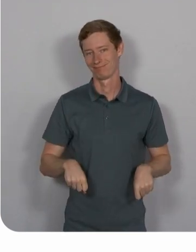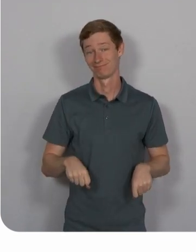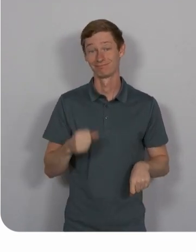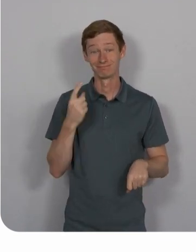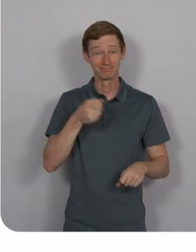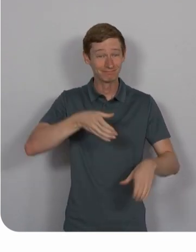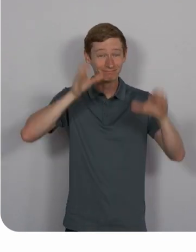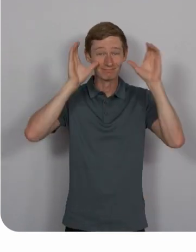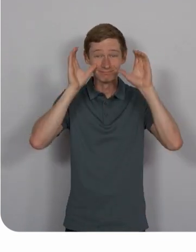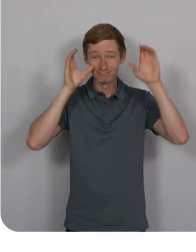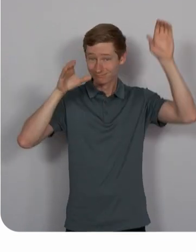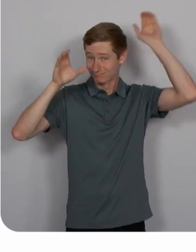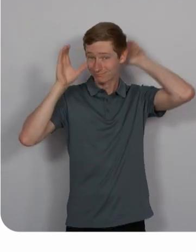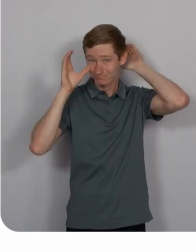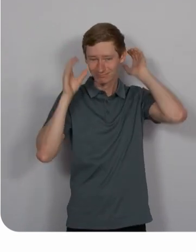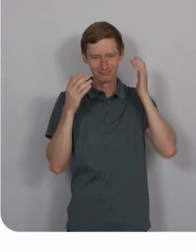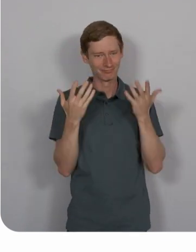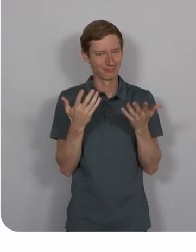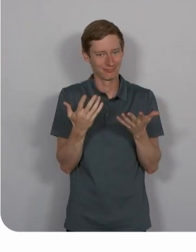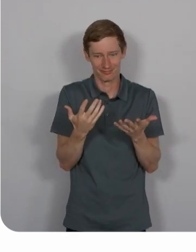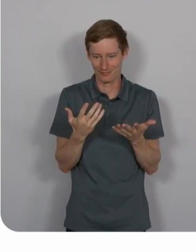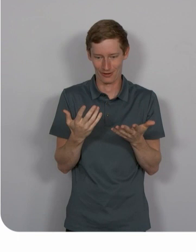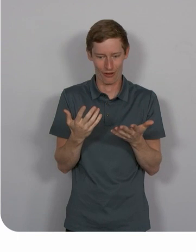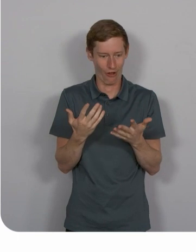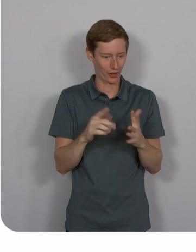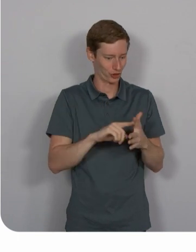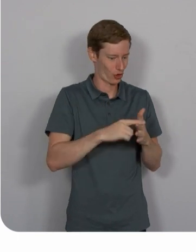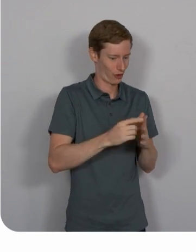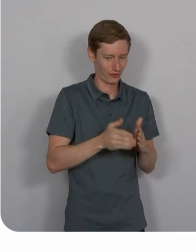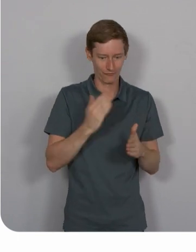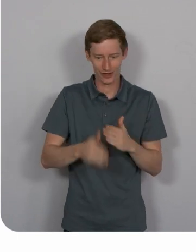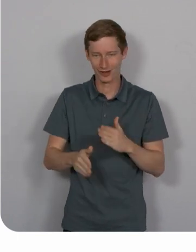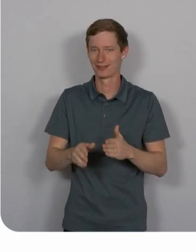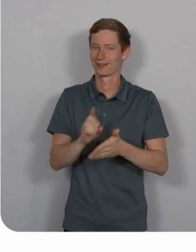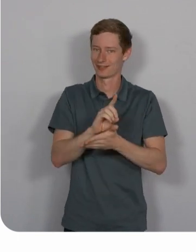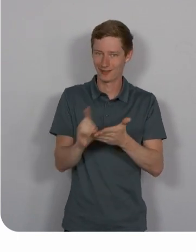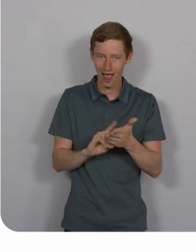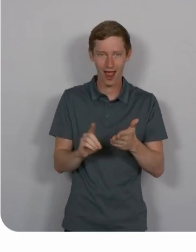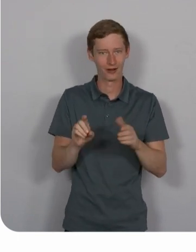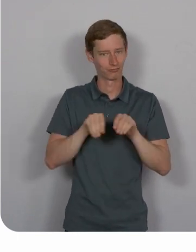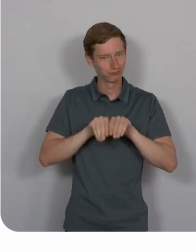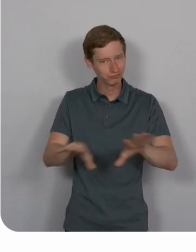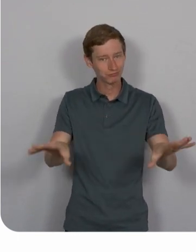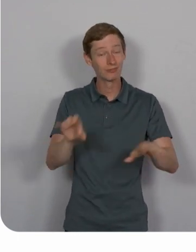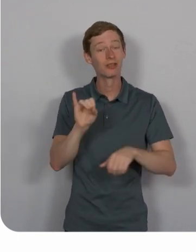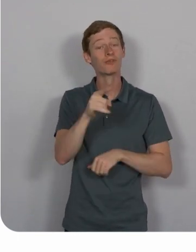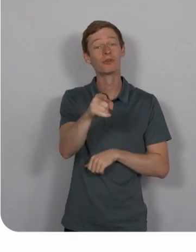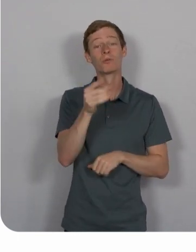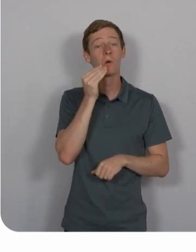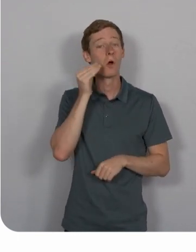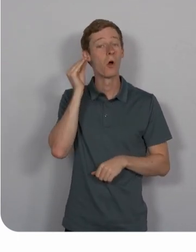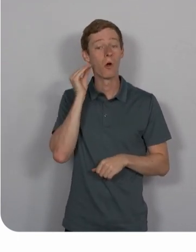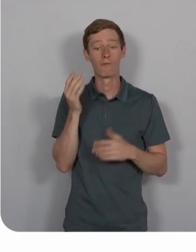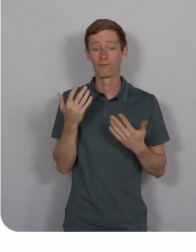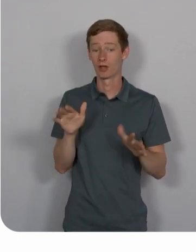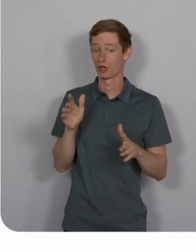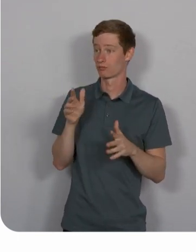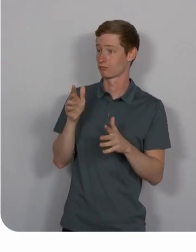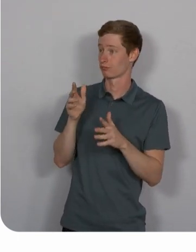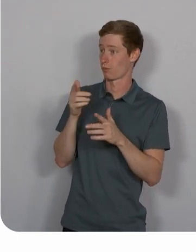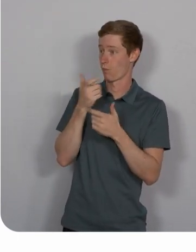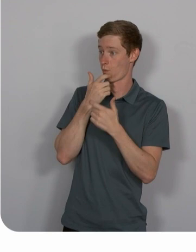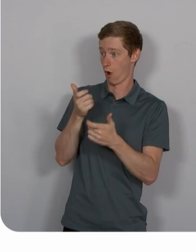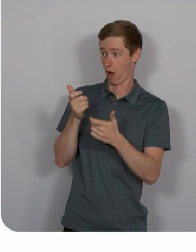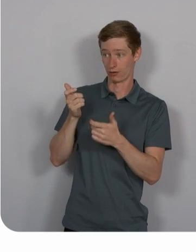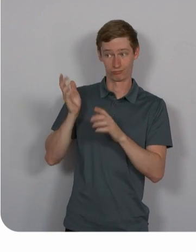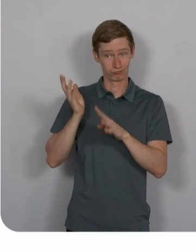designed from the ground up to go mainstream and mass market. If you were at home and you were playing a drinking game to this keynote, all of it, mainstream